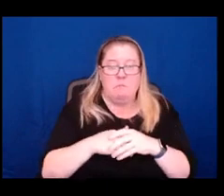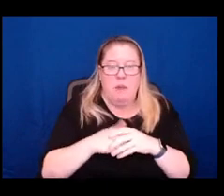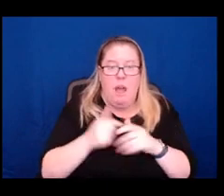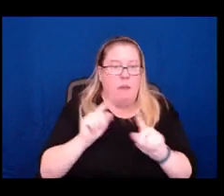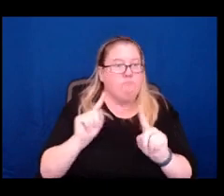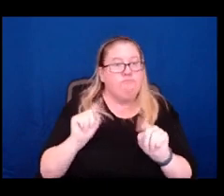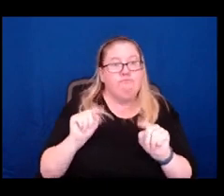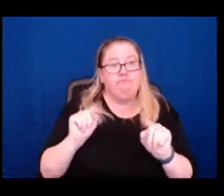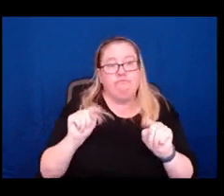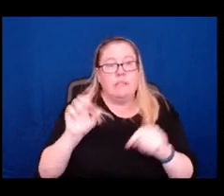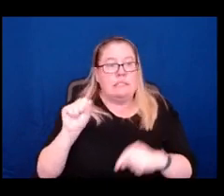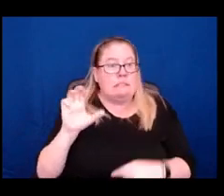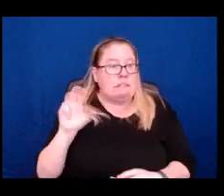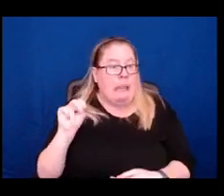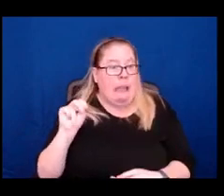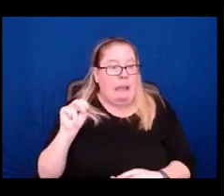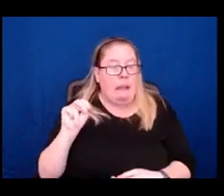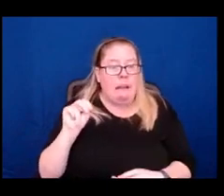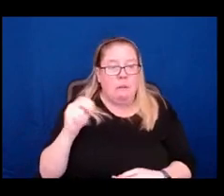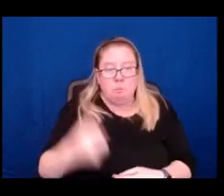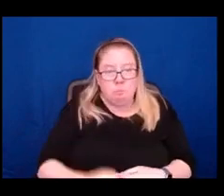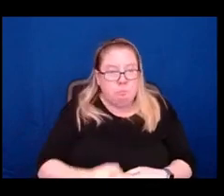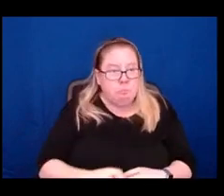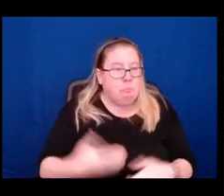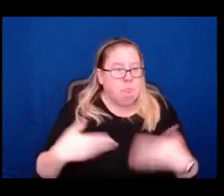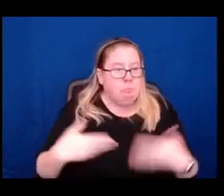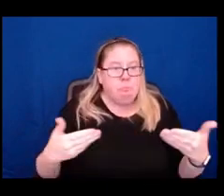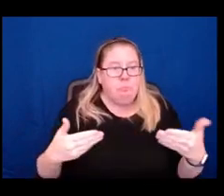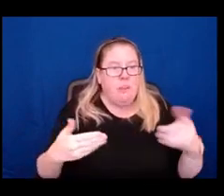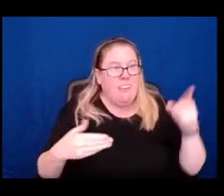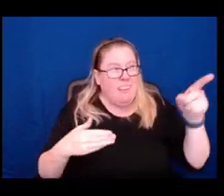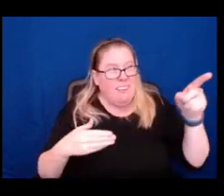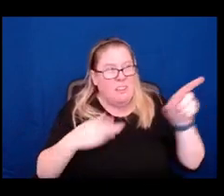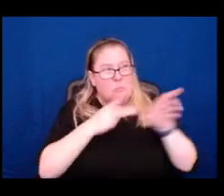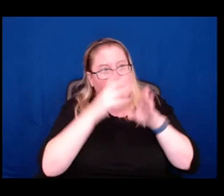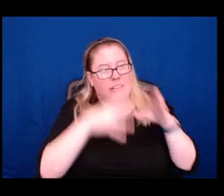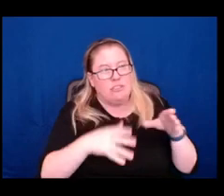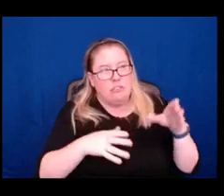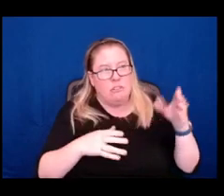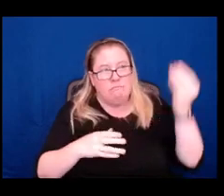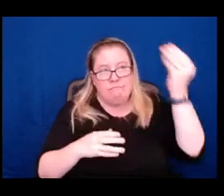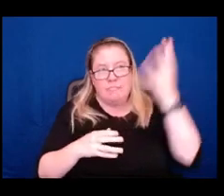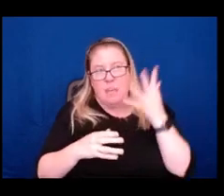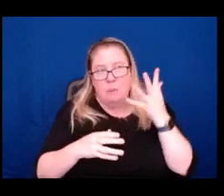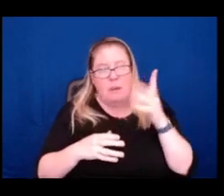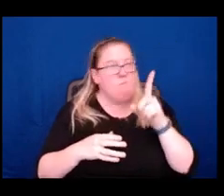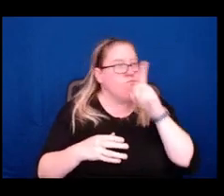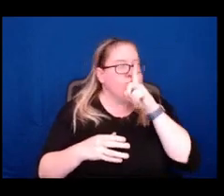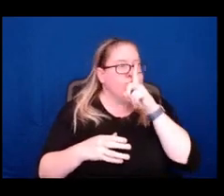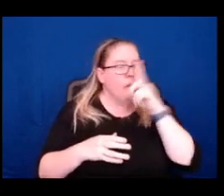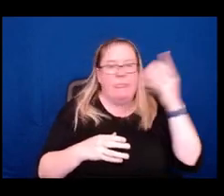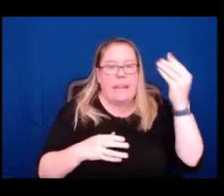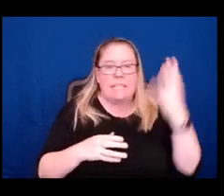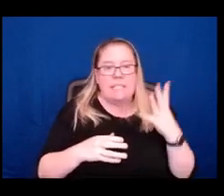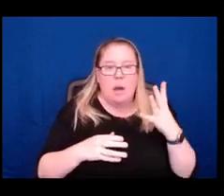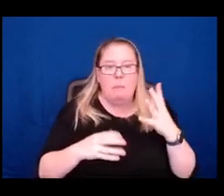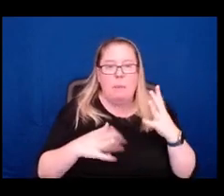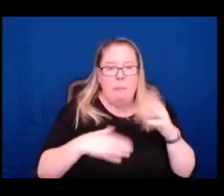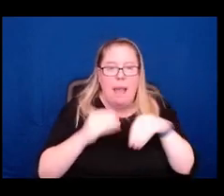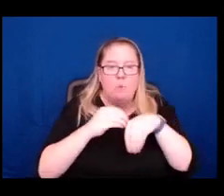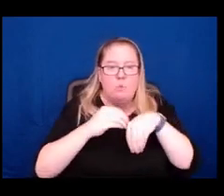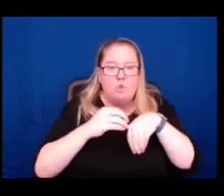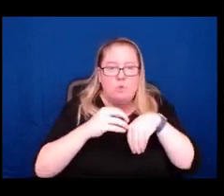even though I was going in and getting scanned by a professional, they weren't acknowledging or sharing with me that the fibroids were actually